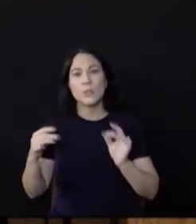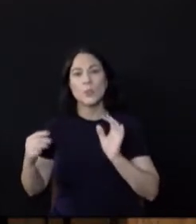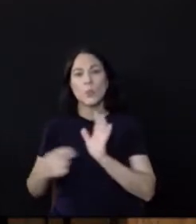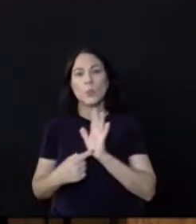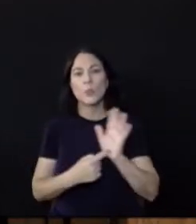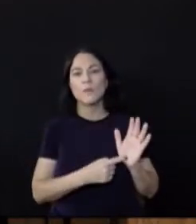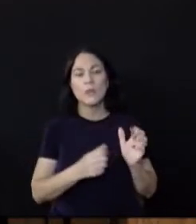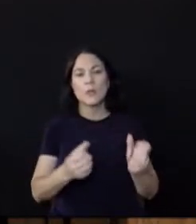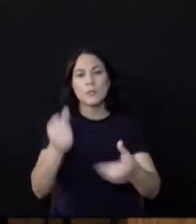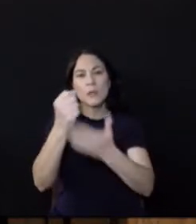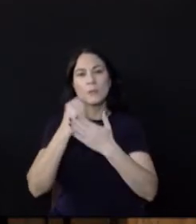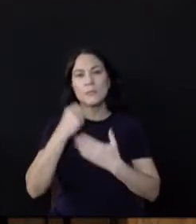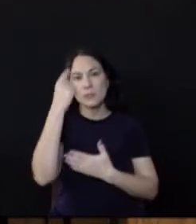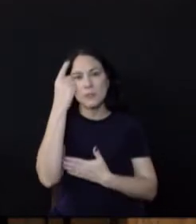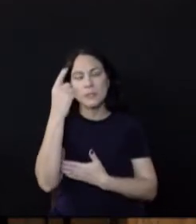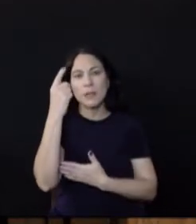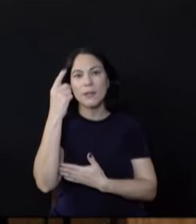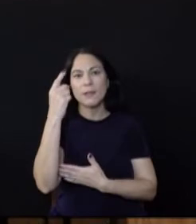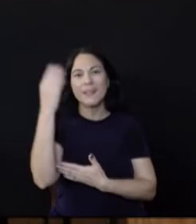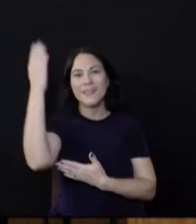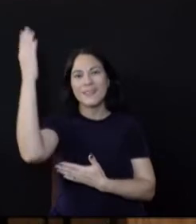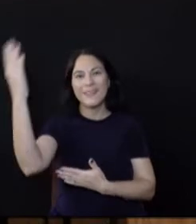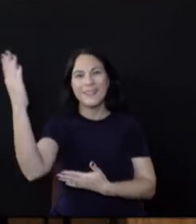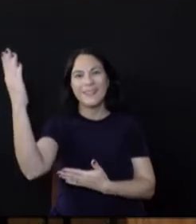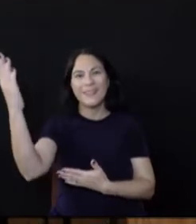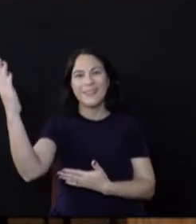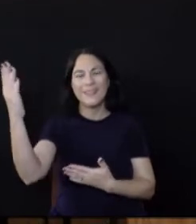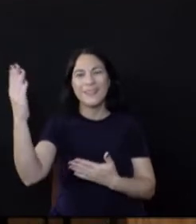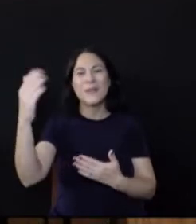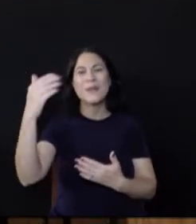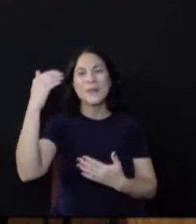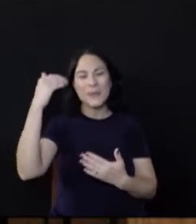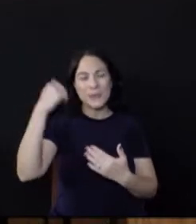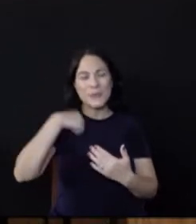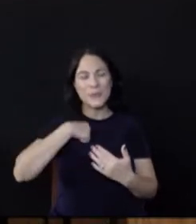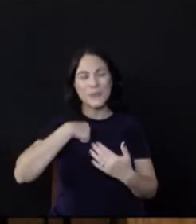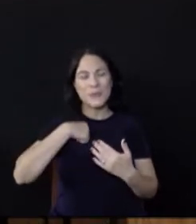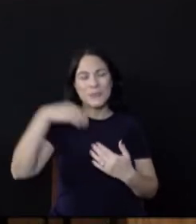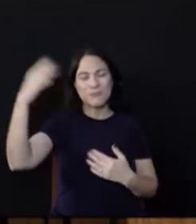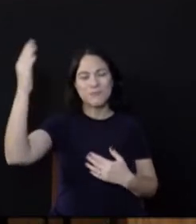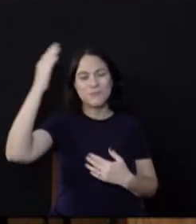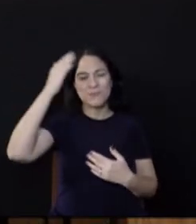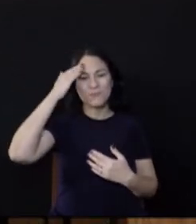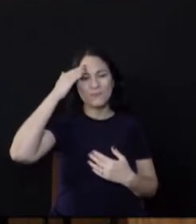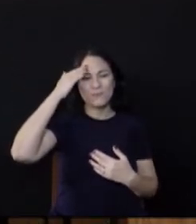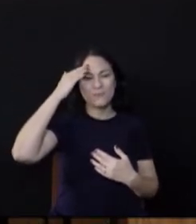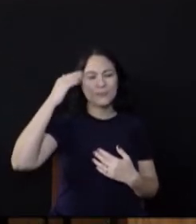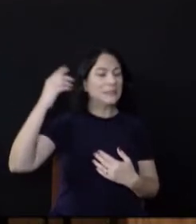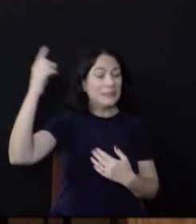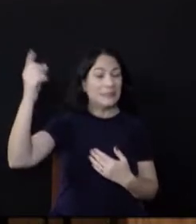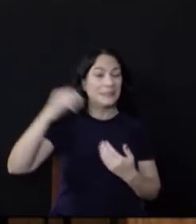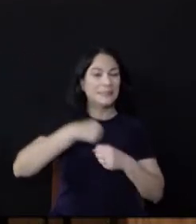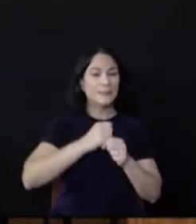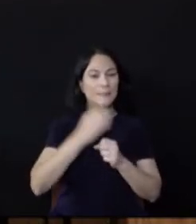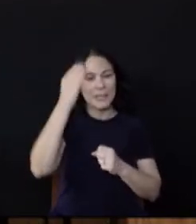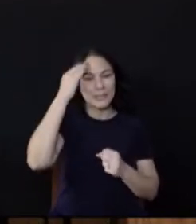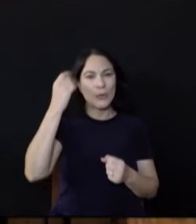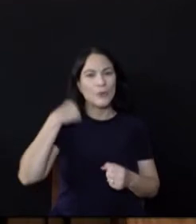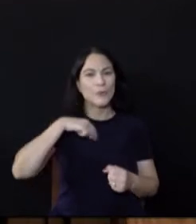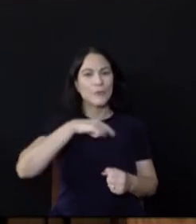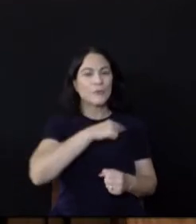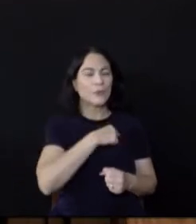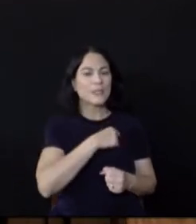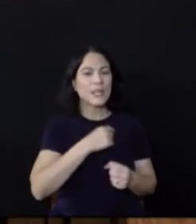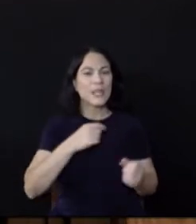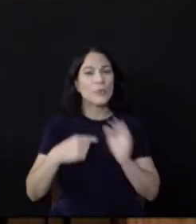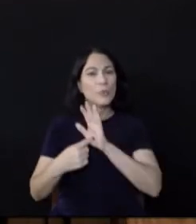made known to us, he is made known to us. So Christ is revealed to us through the scripture. He's revealed to